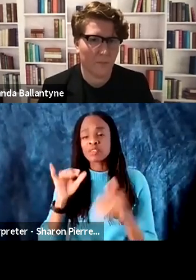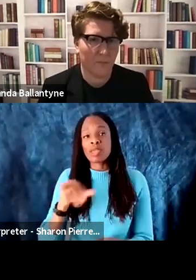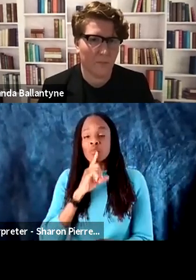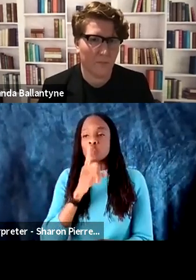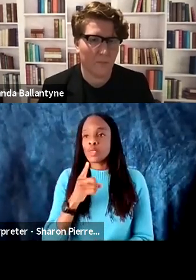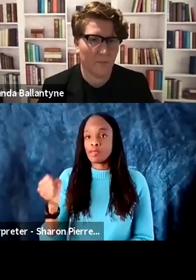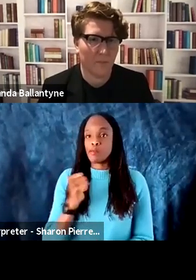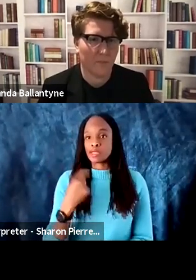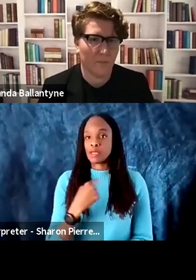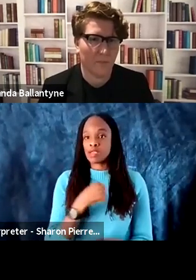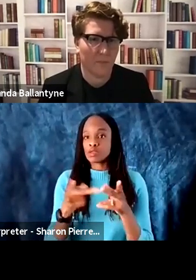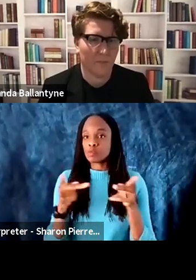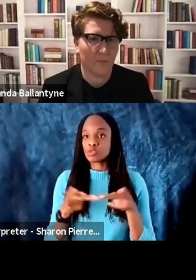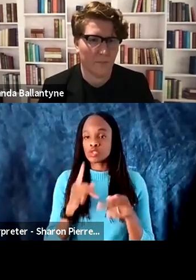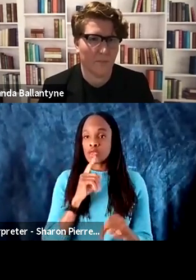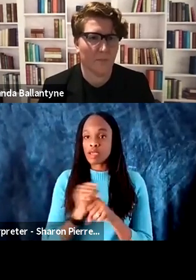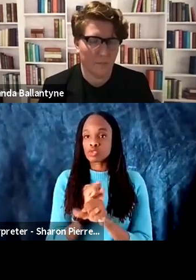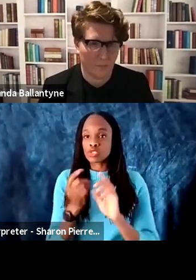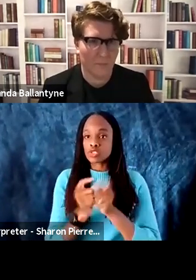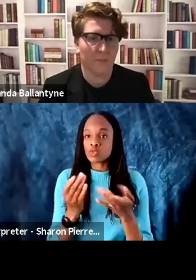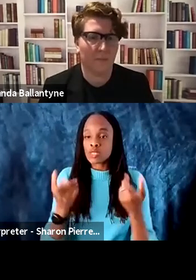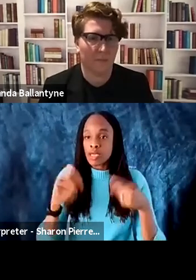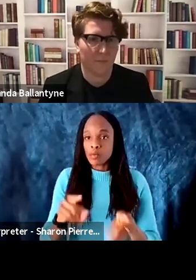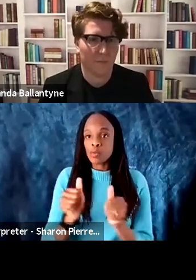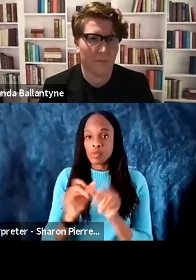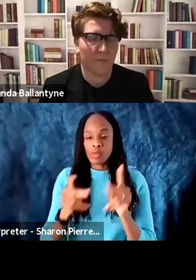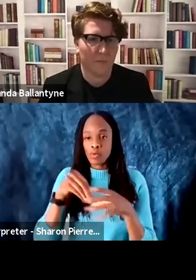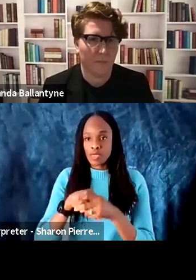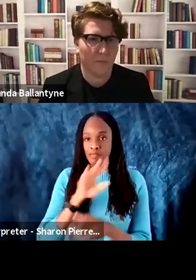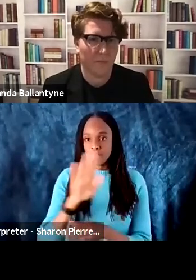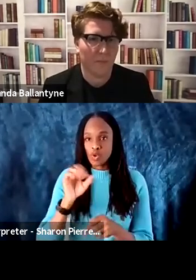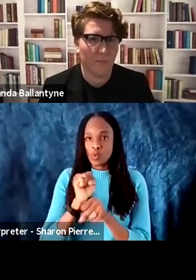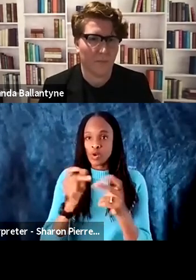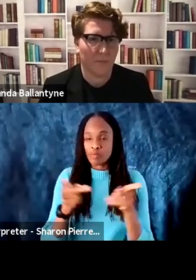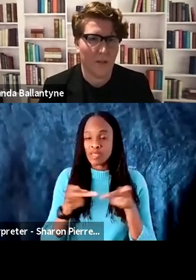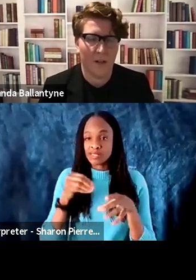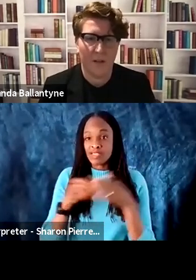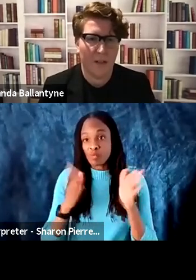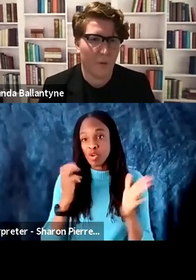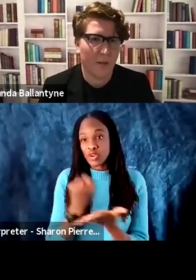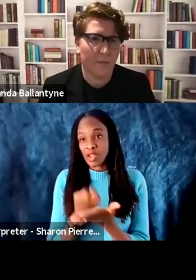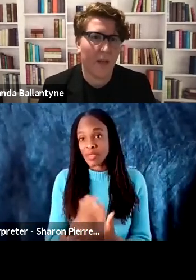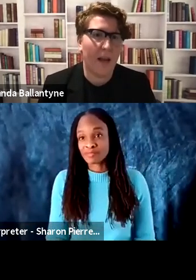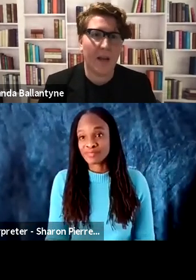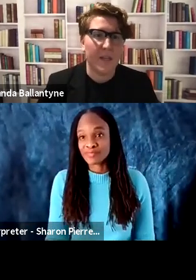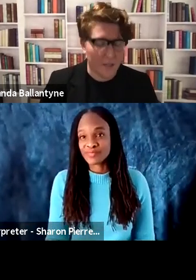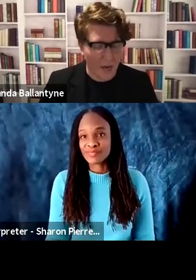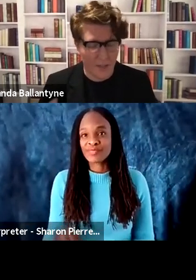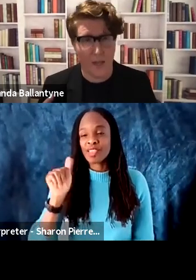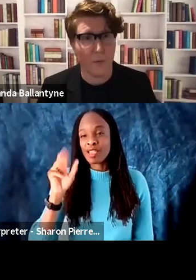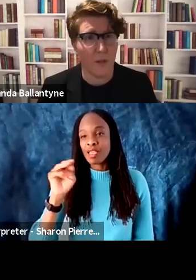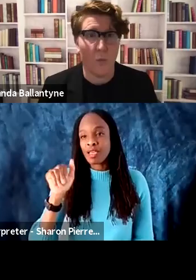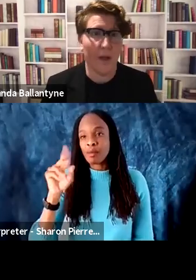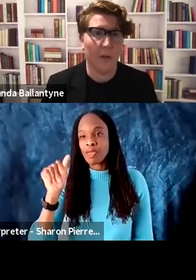position to actually shift what's happening to people inside their workplaces and the broader economy. That's great. And I think that